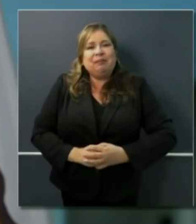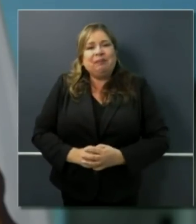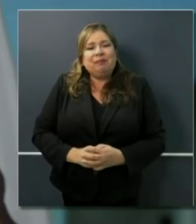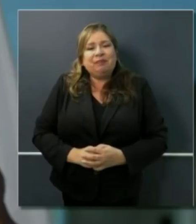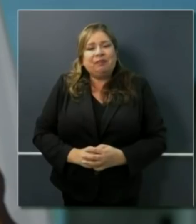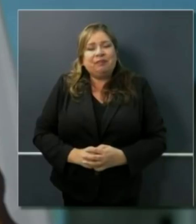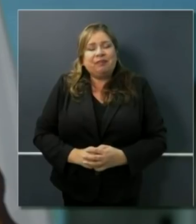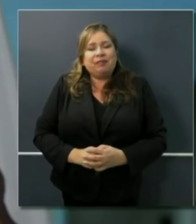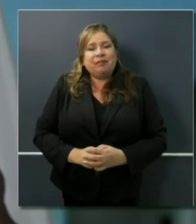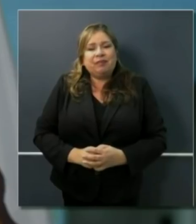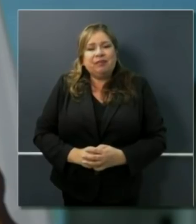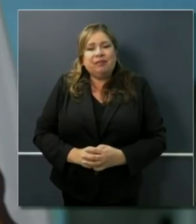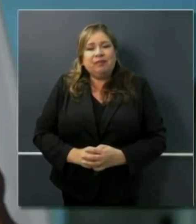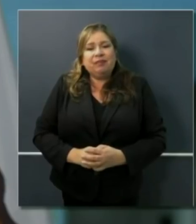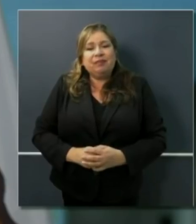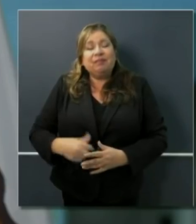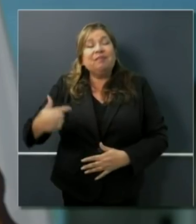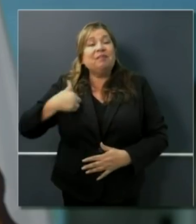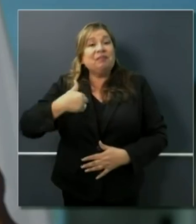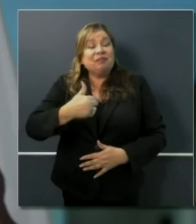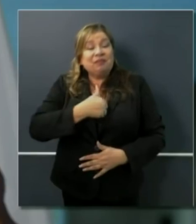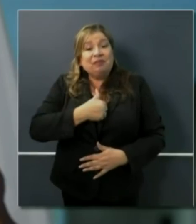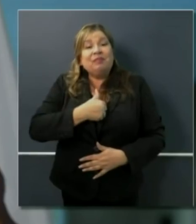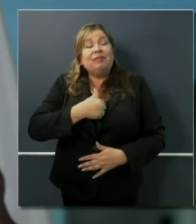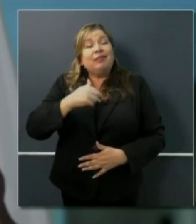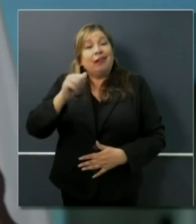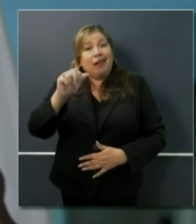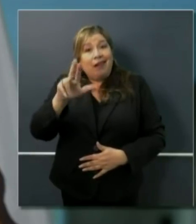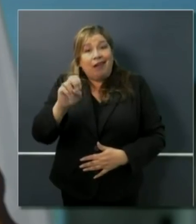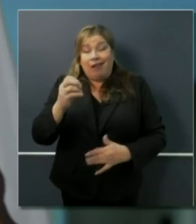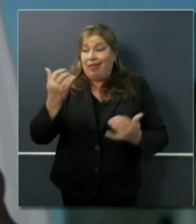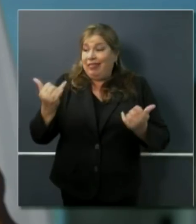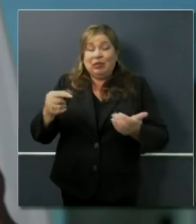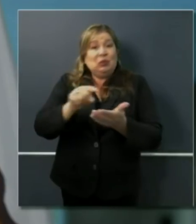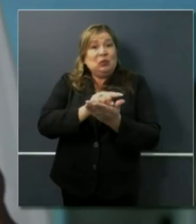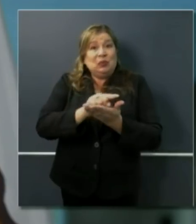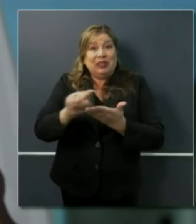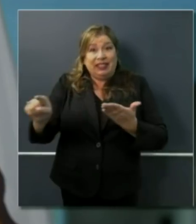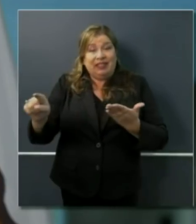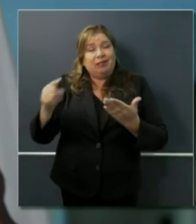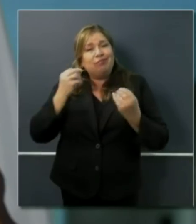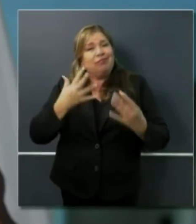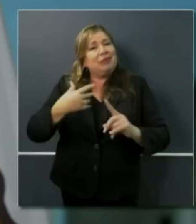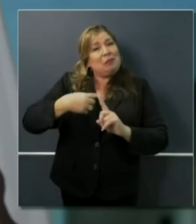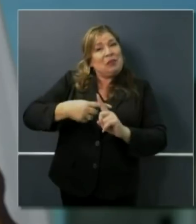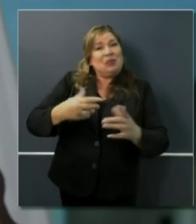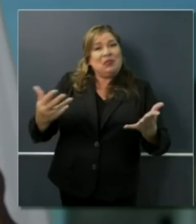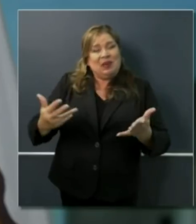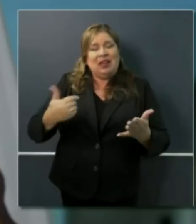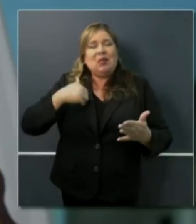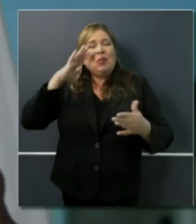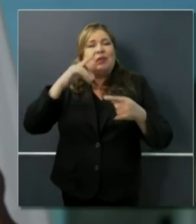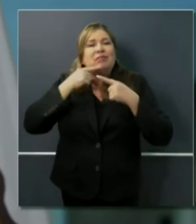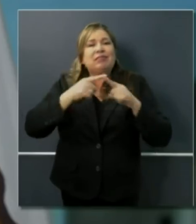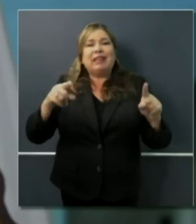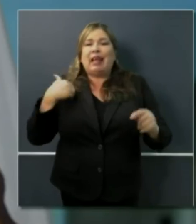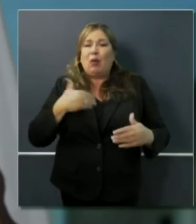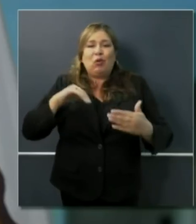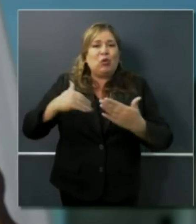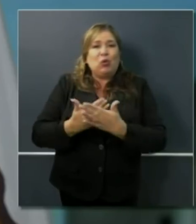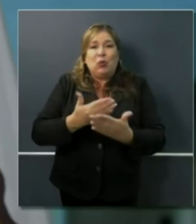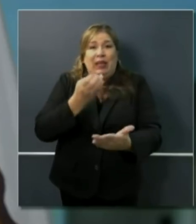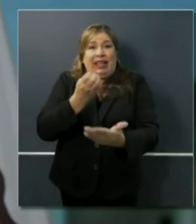blithely being a cheerleader. We are this week going to announce our new economic